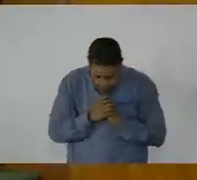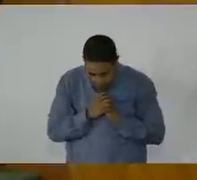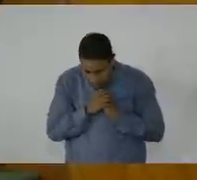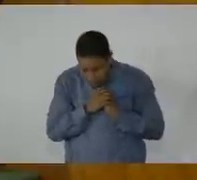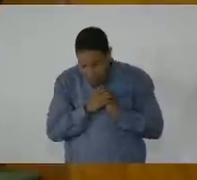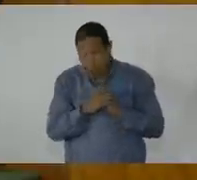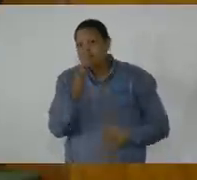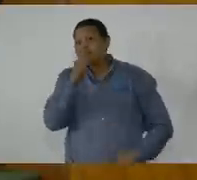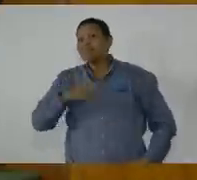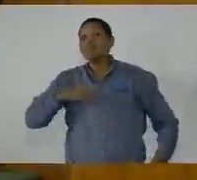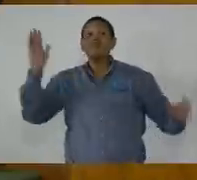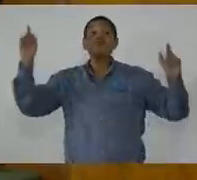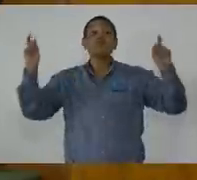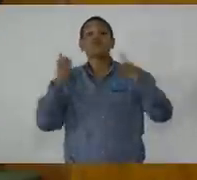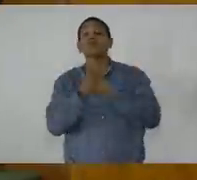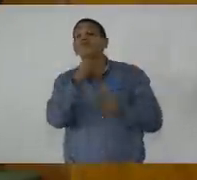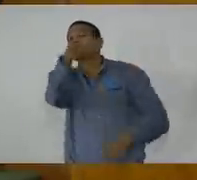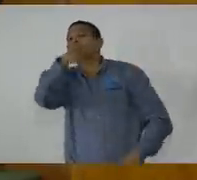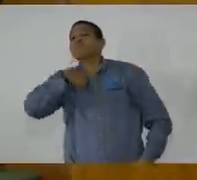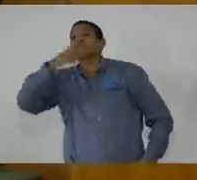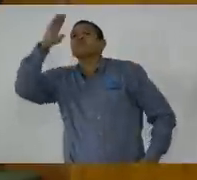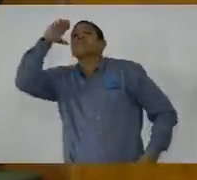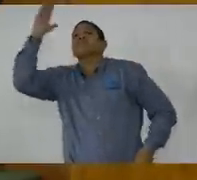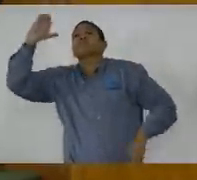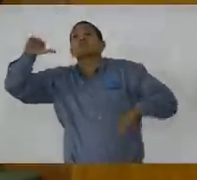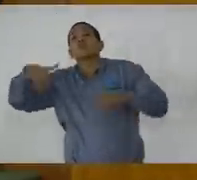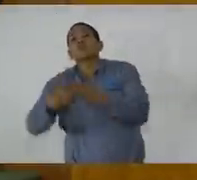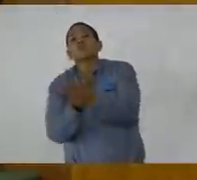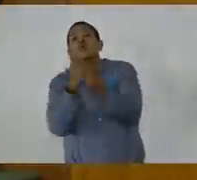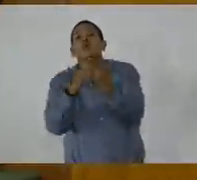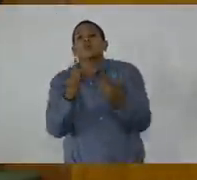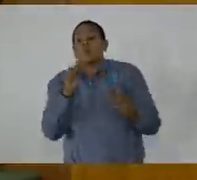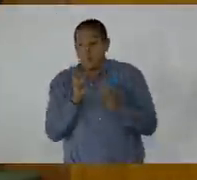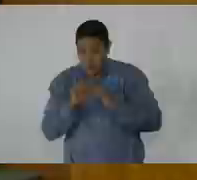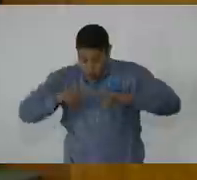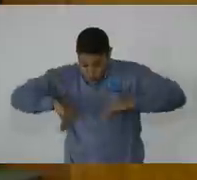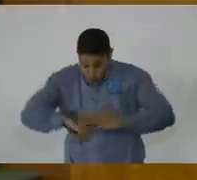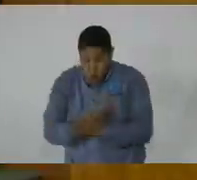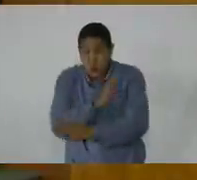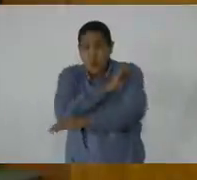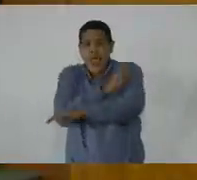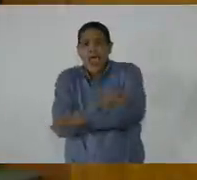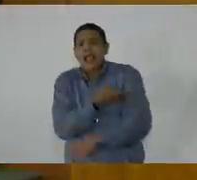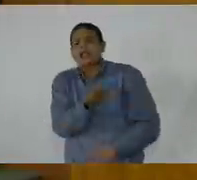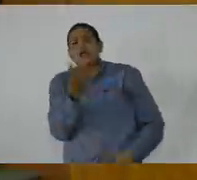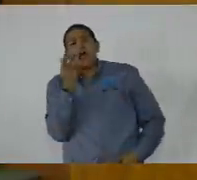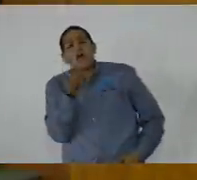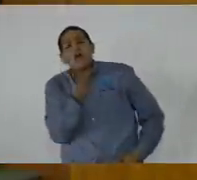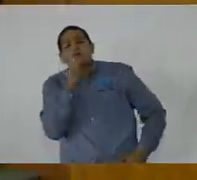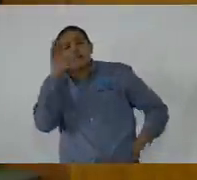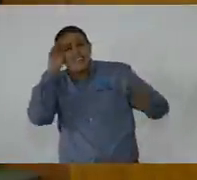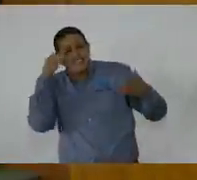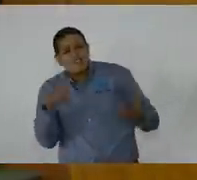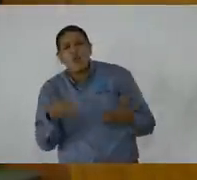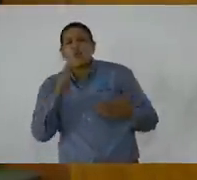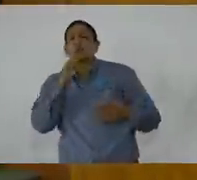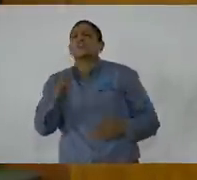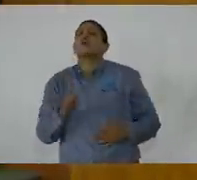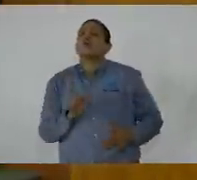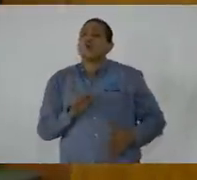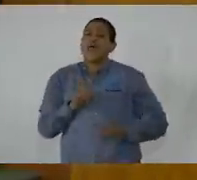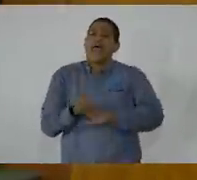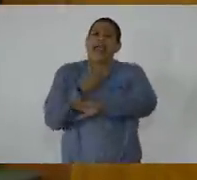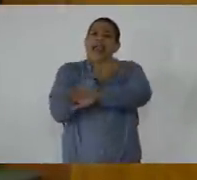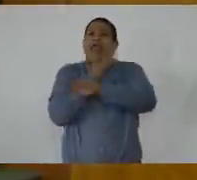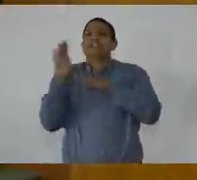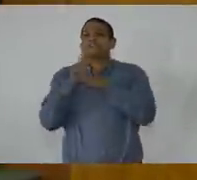Here. Madam Speaker, we renewed, and with renewed energy, focused to create and enhance the